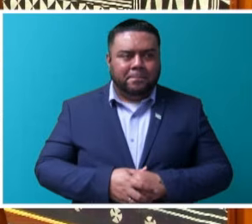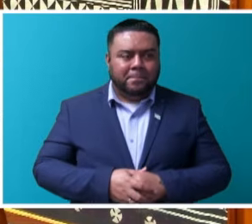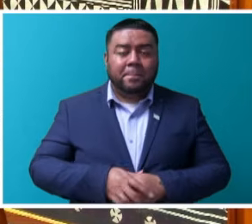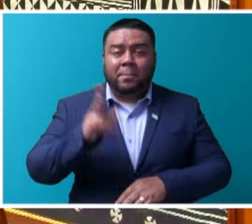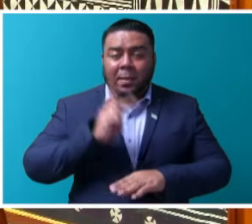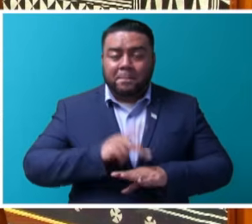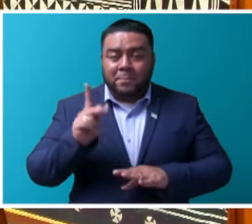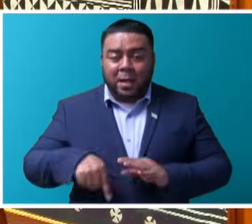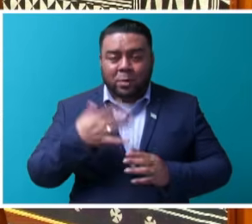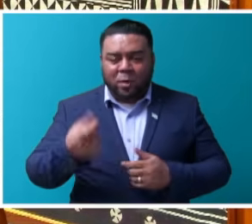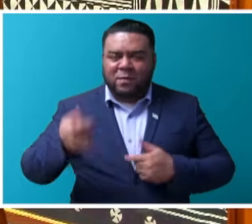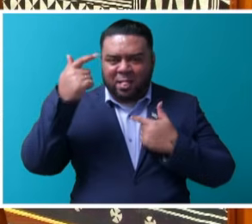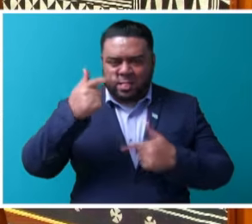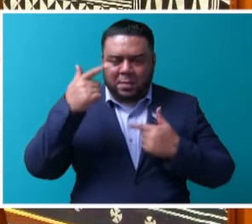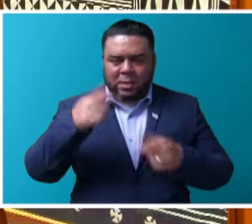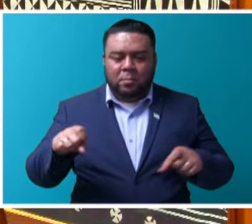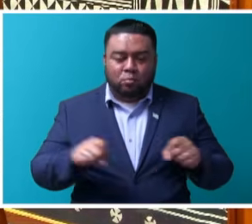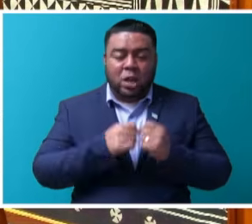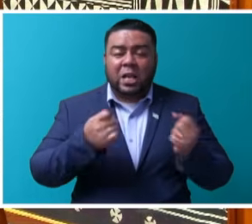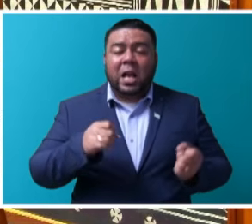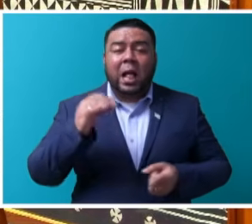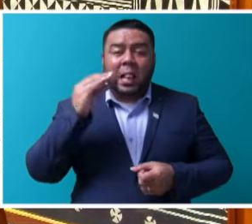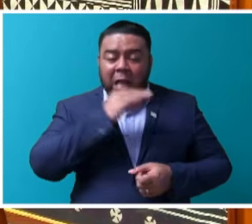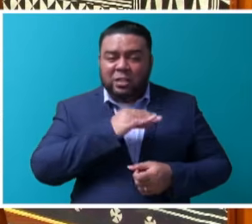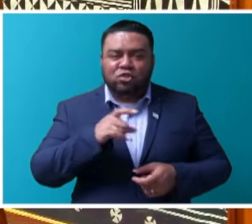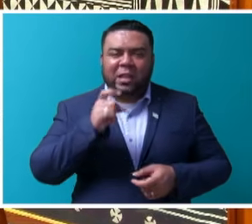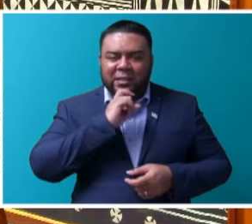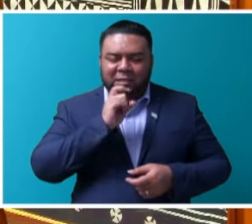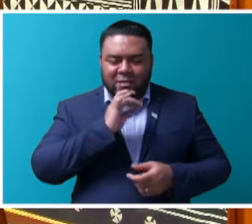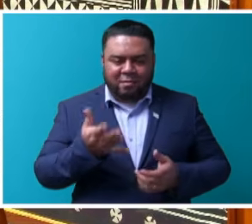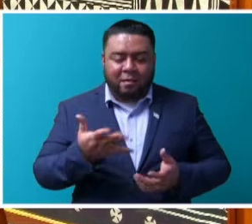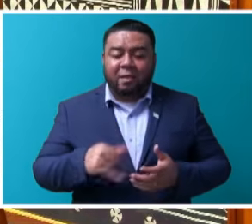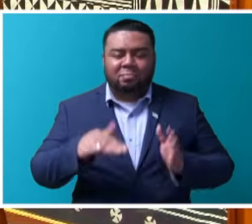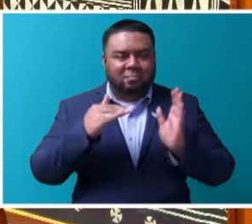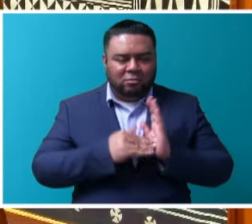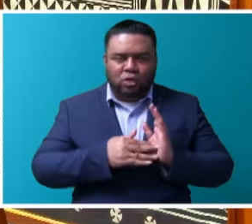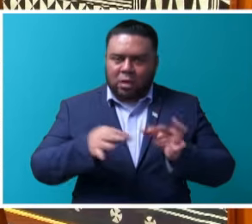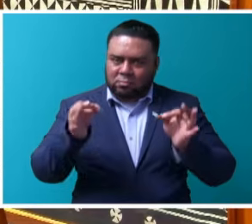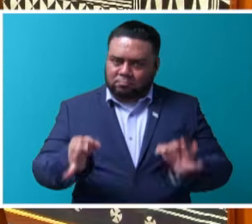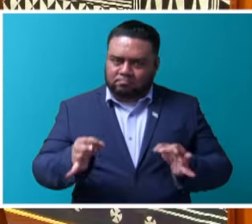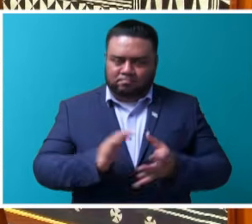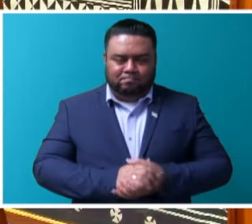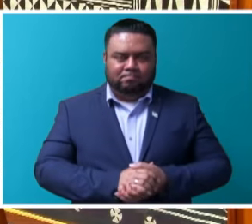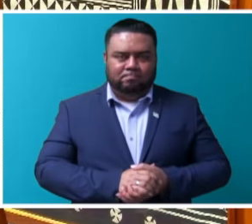Parliament will take limited breaks, including lunch and dinner, at the discretion of the Chair.